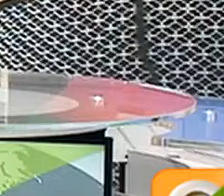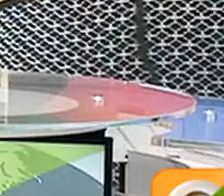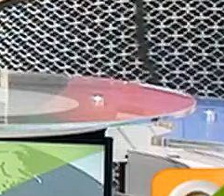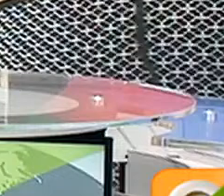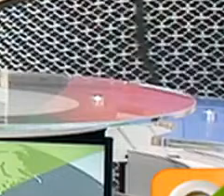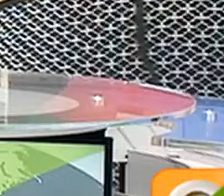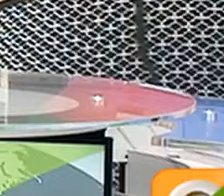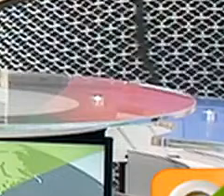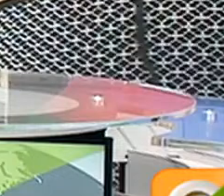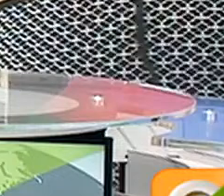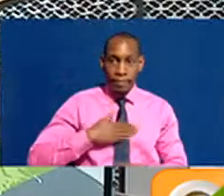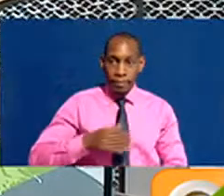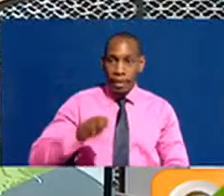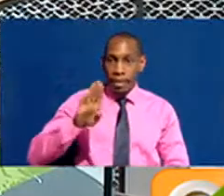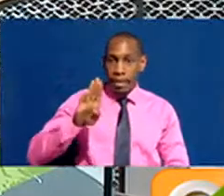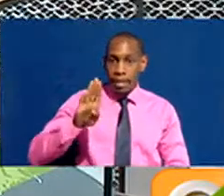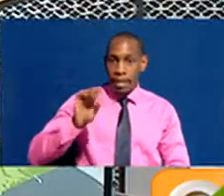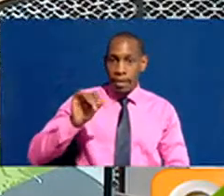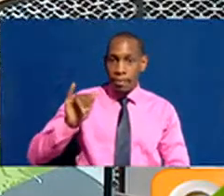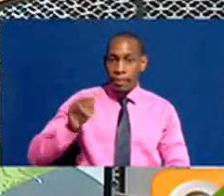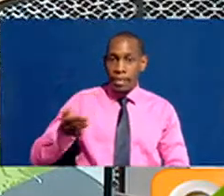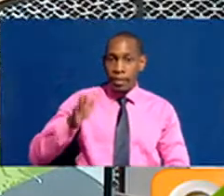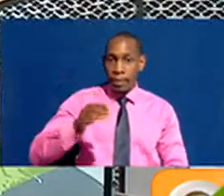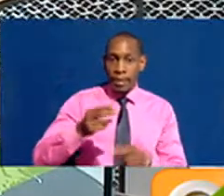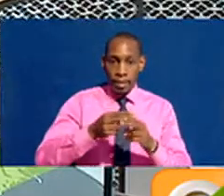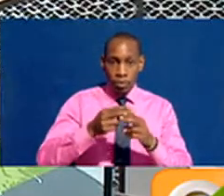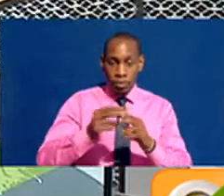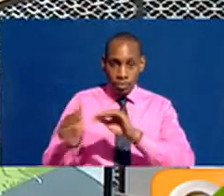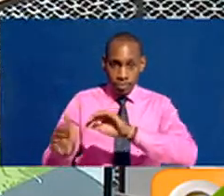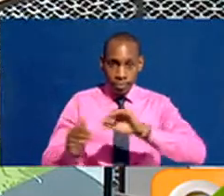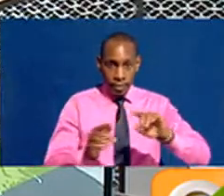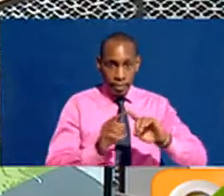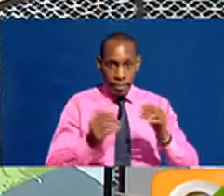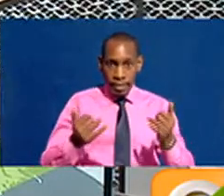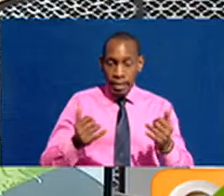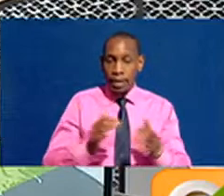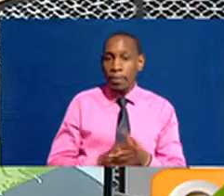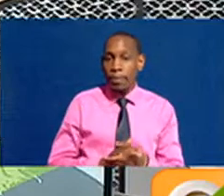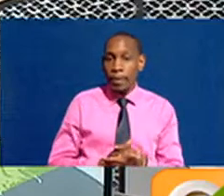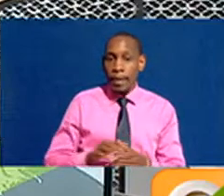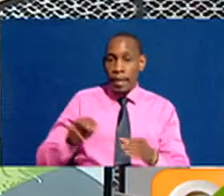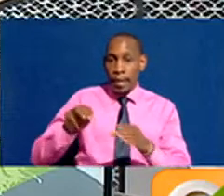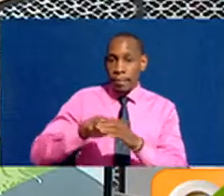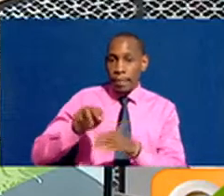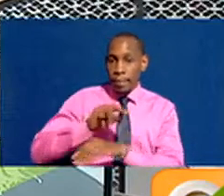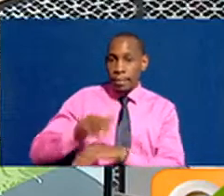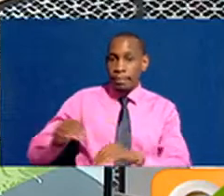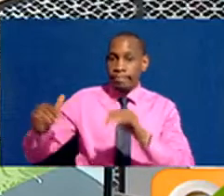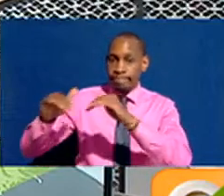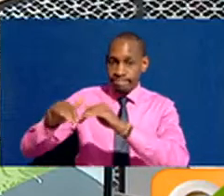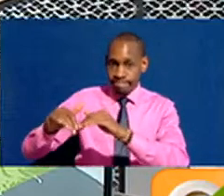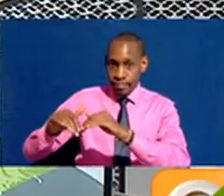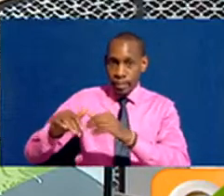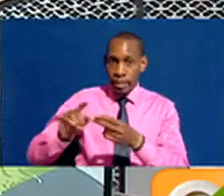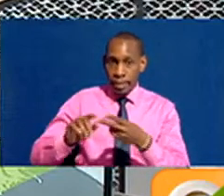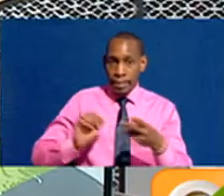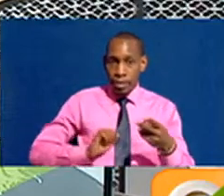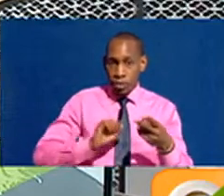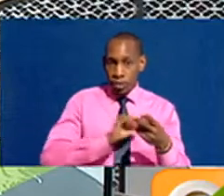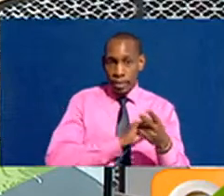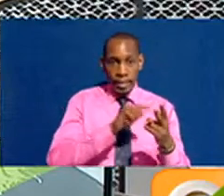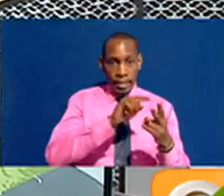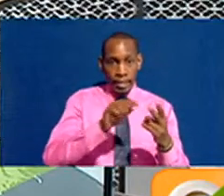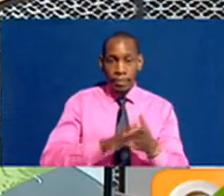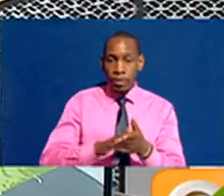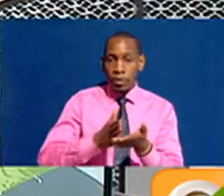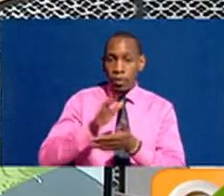With us, my interview with Bobby Wine will be back on shortly. But meanwhile, members of the National Assembly and the Senate have,